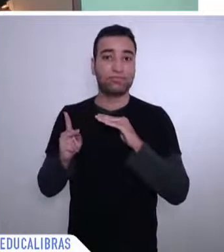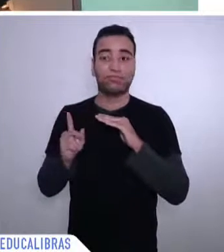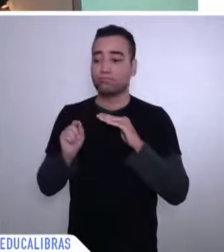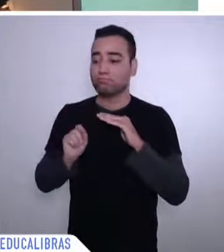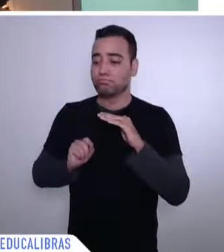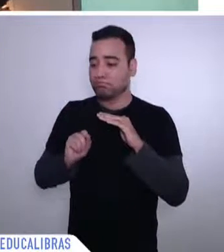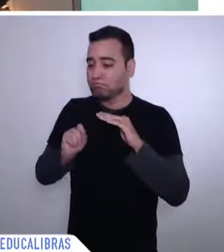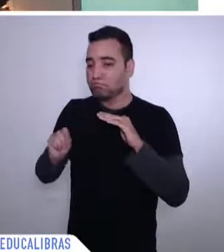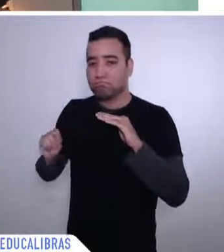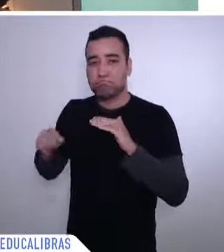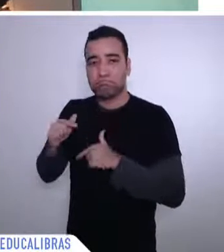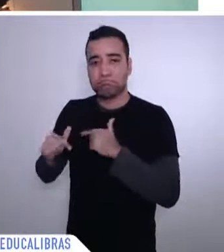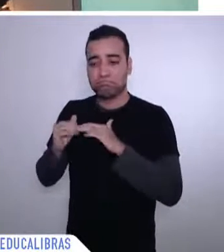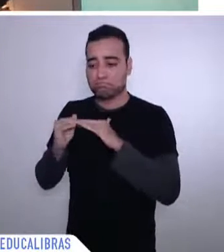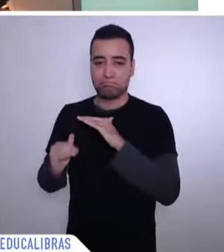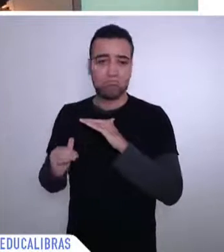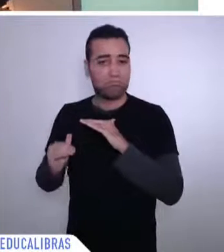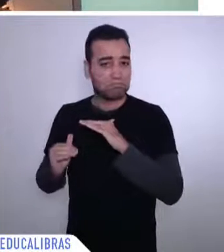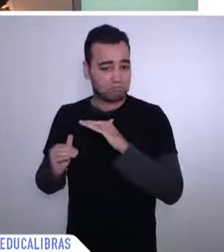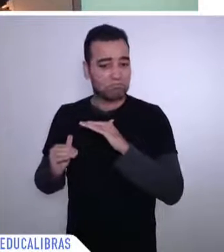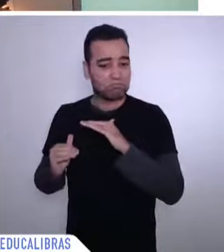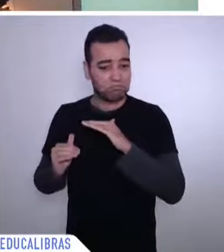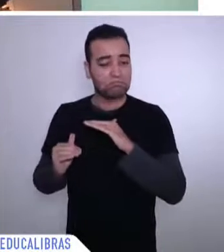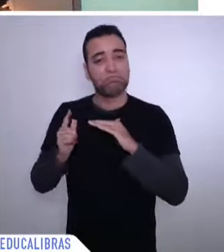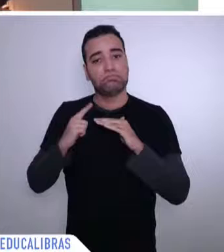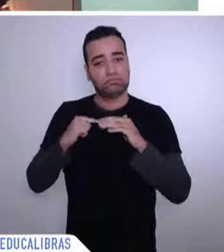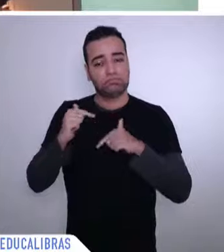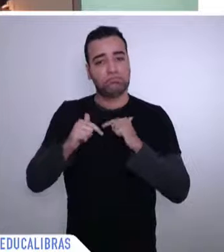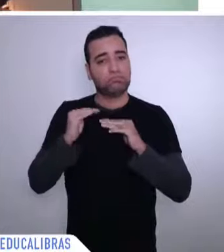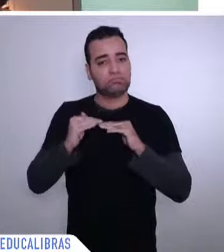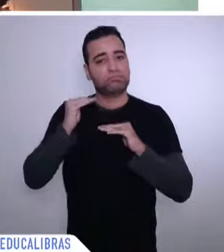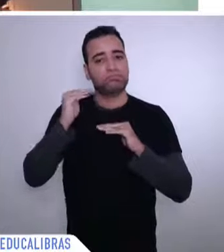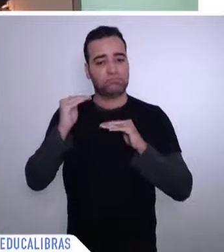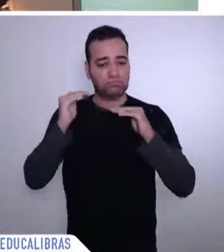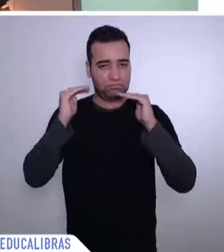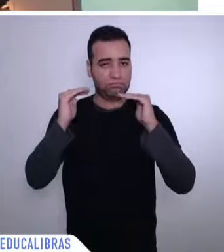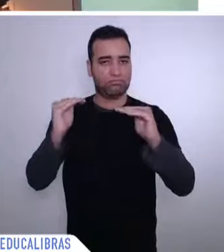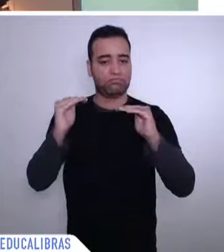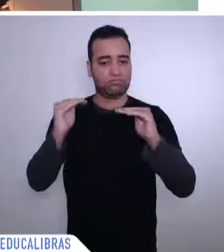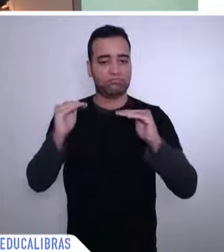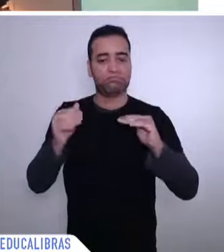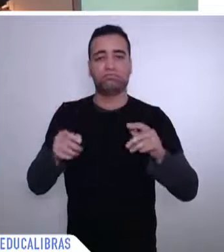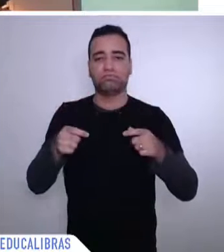serve and be served. What sort of formal work are we talking about?